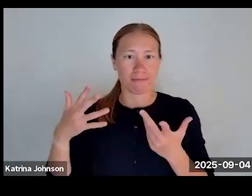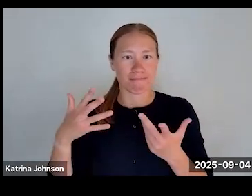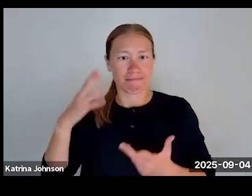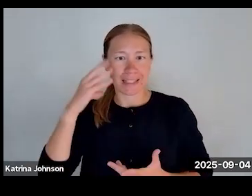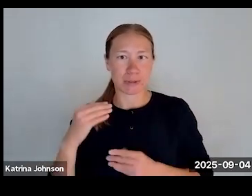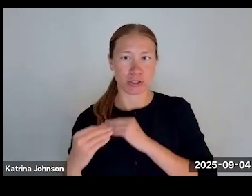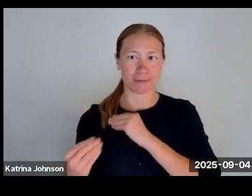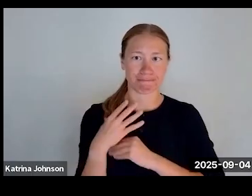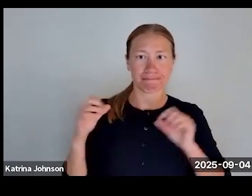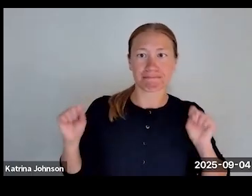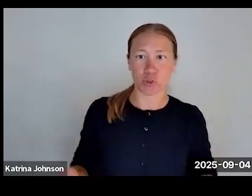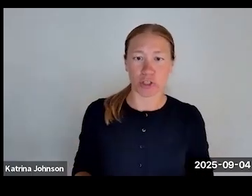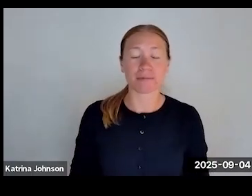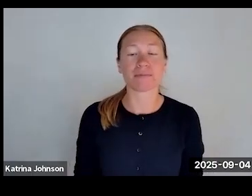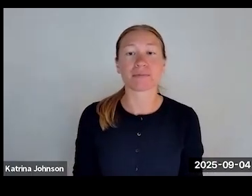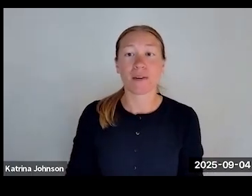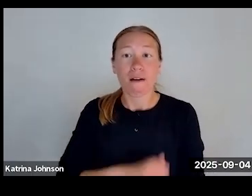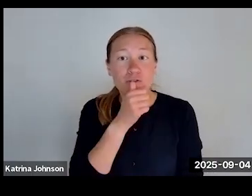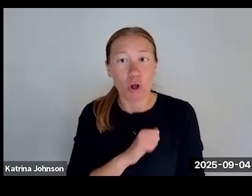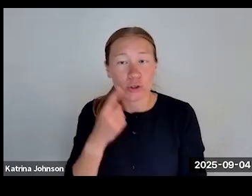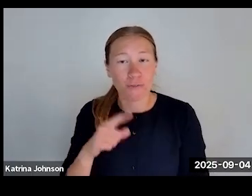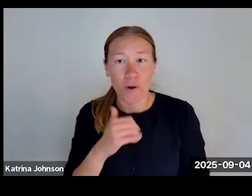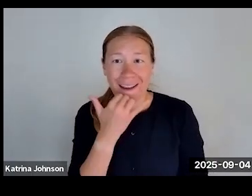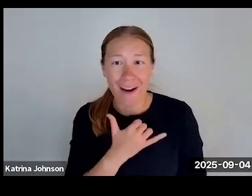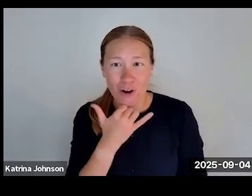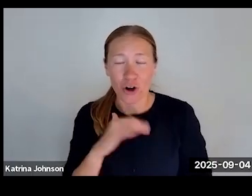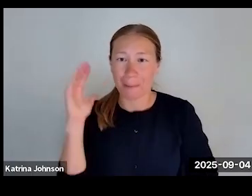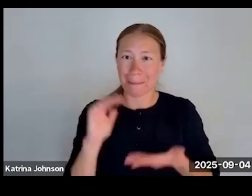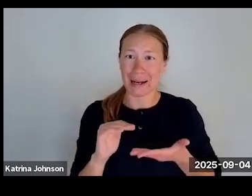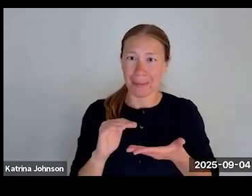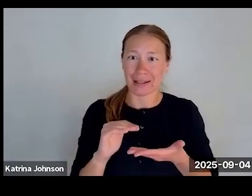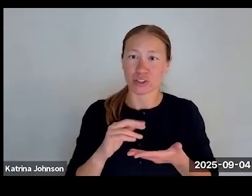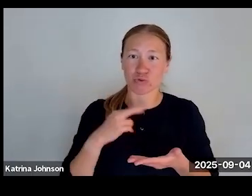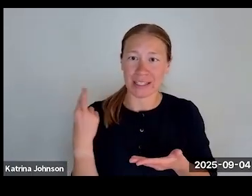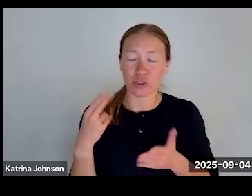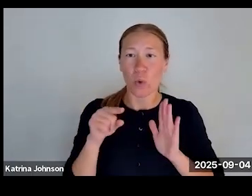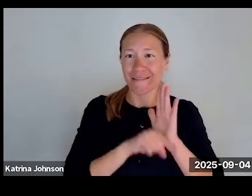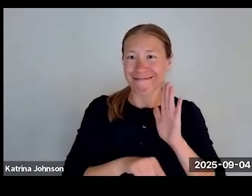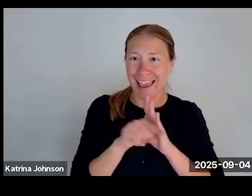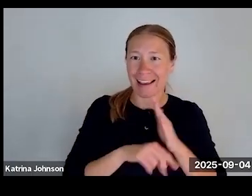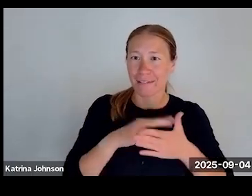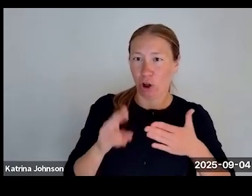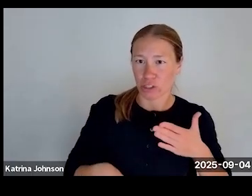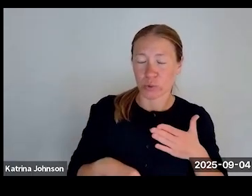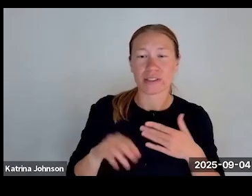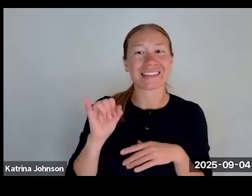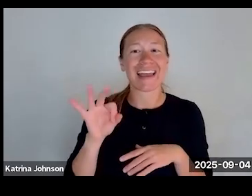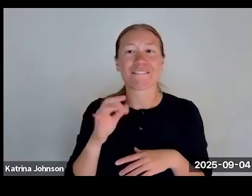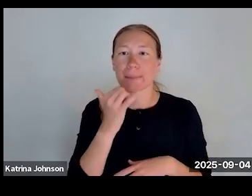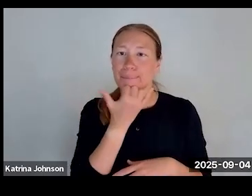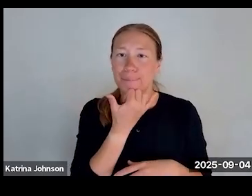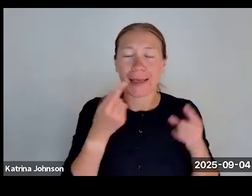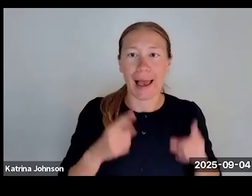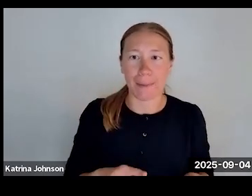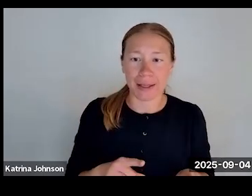We also look at tolerance for error, which minimizes risks or negative consequences if mistakes happen, and